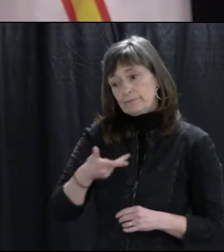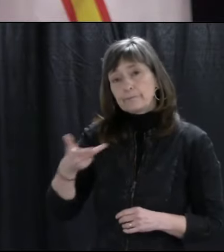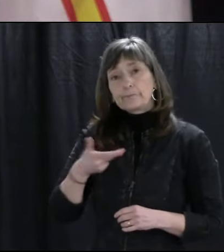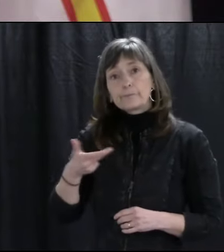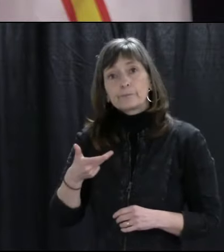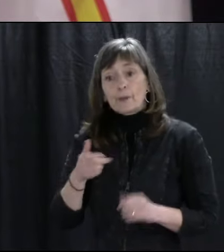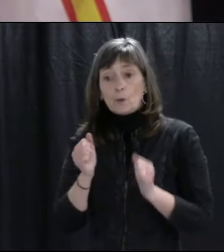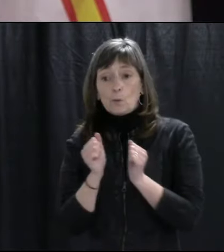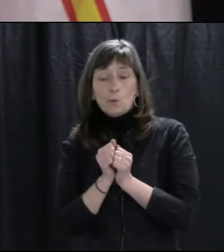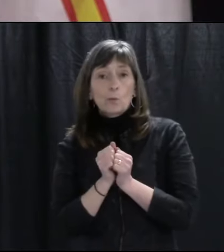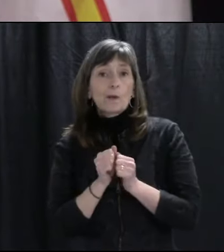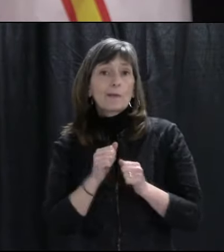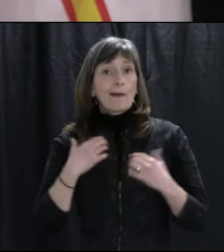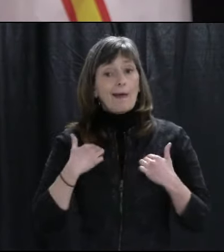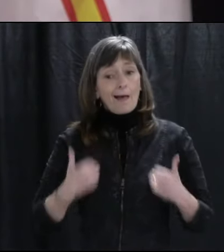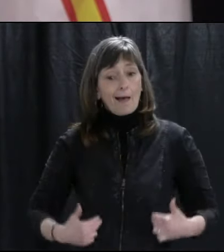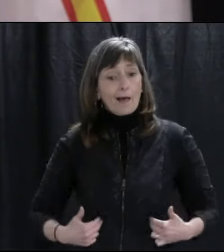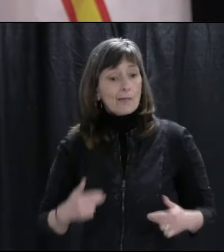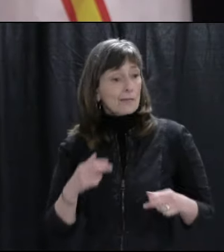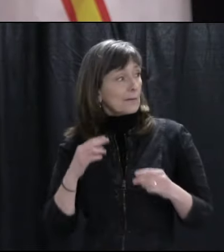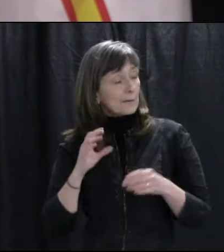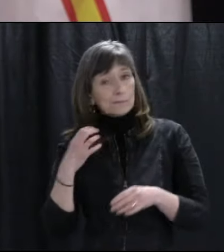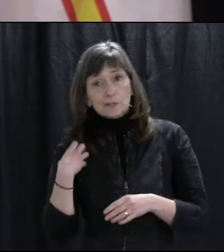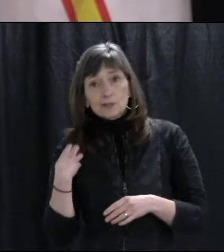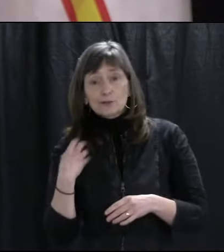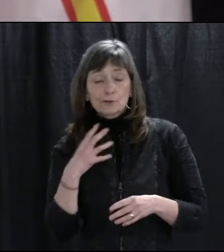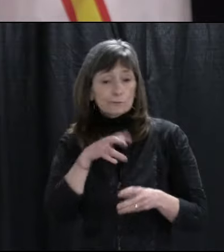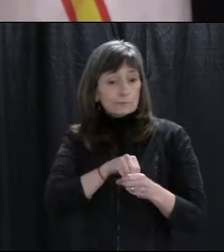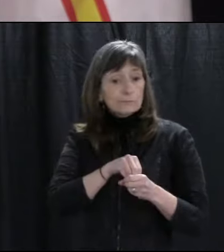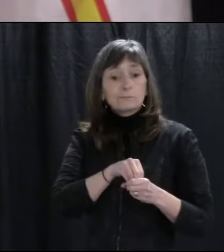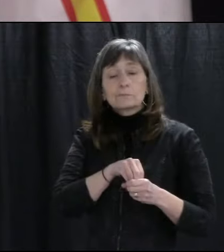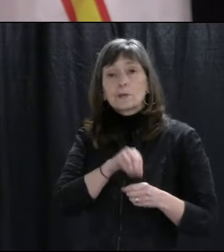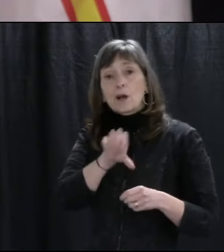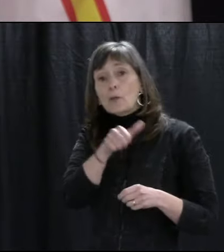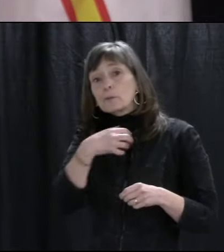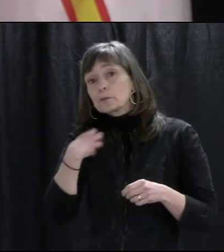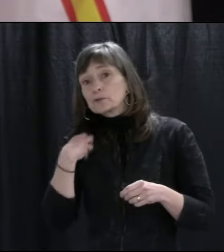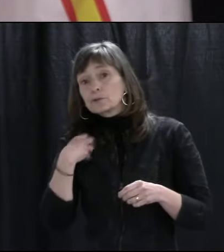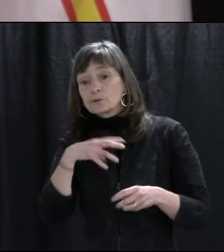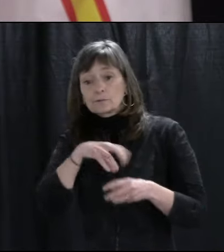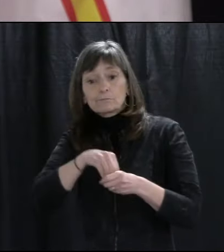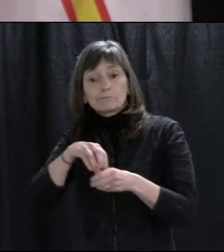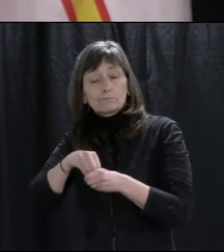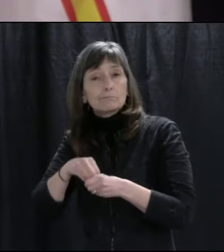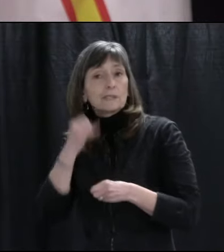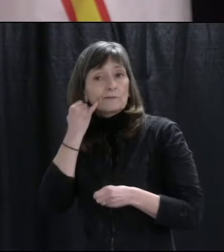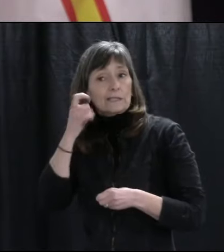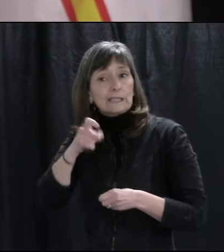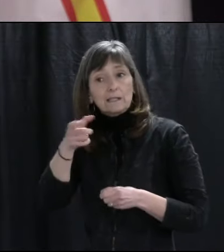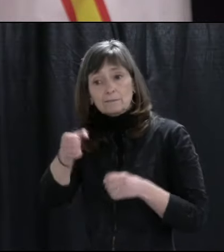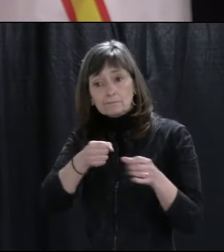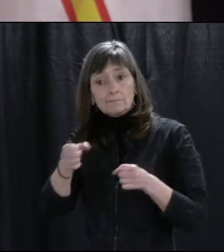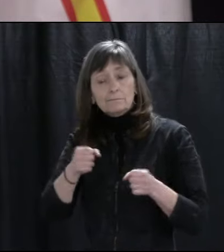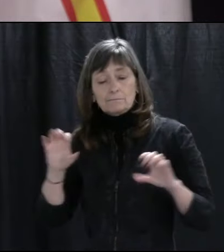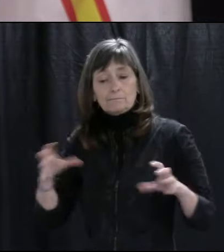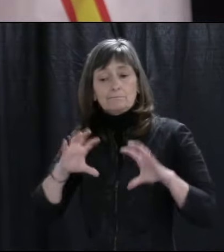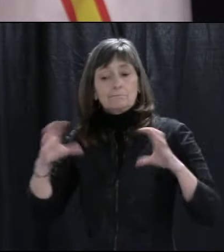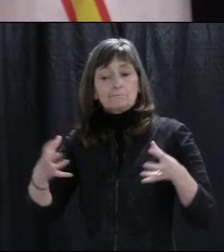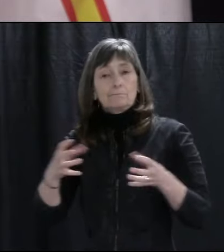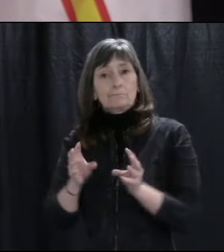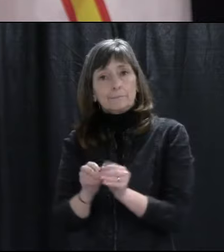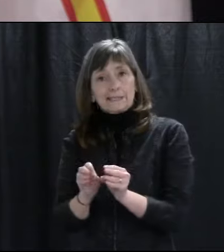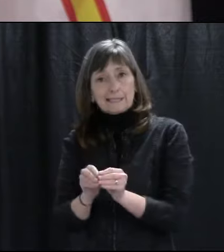with every day. Of course, Minister Hagee joins us on those meetings, as well as other ministers when required. And what we're dealing with are measures that are